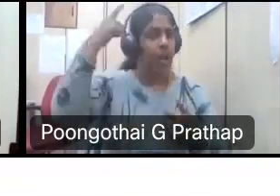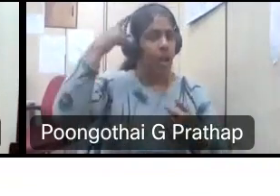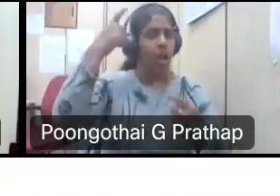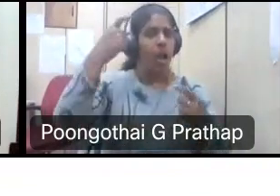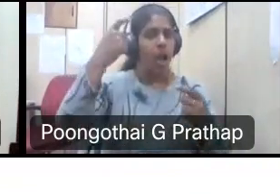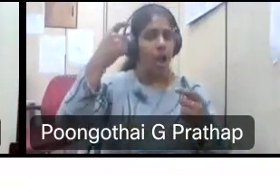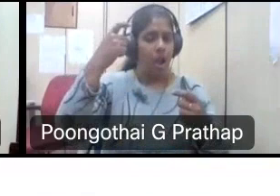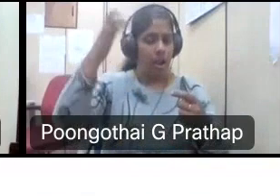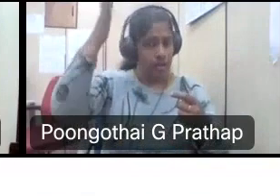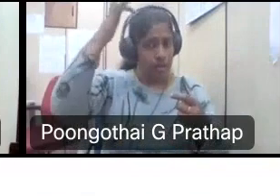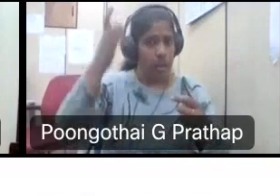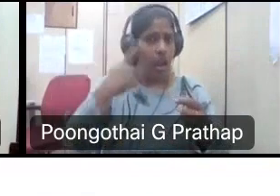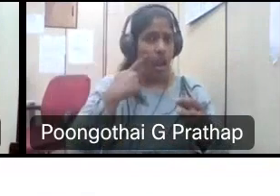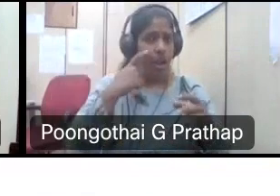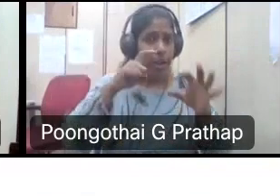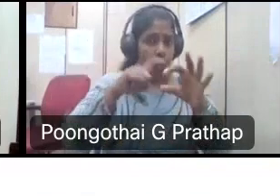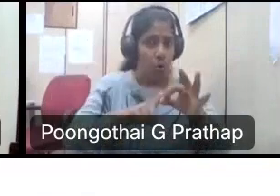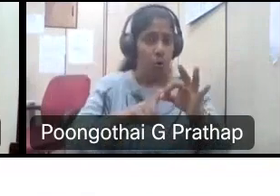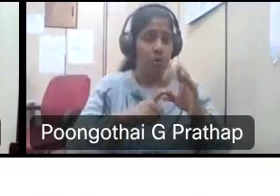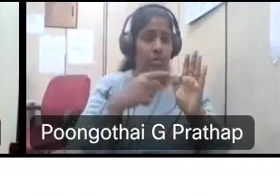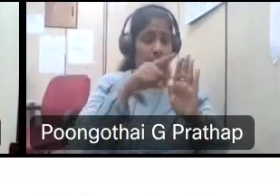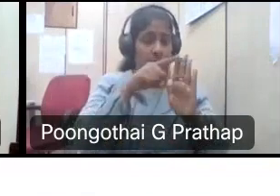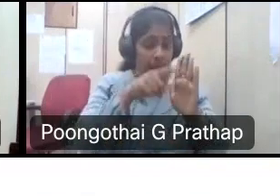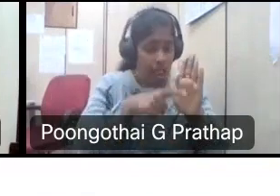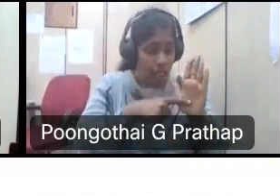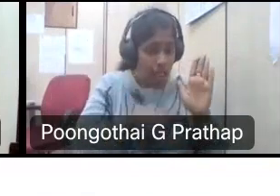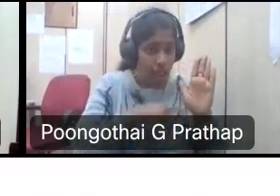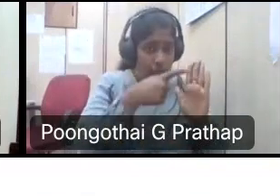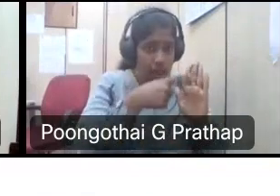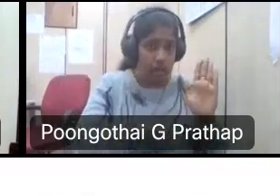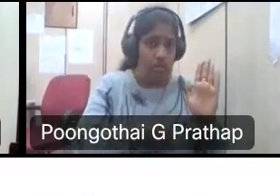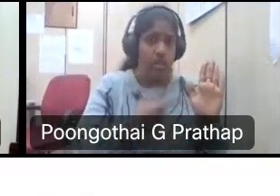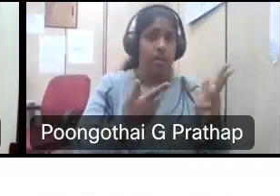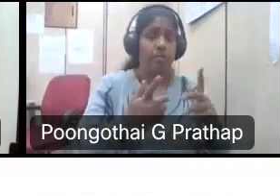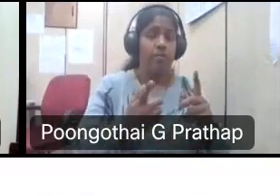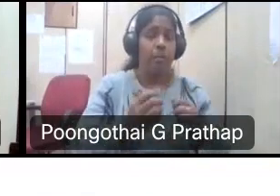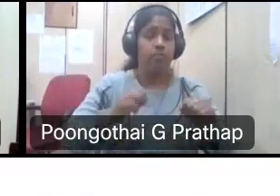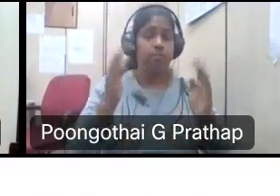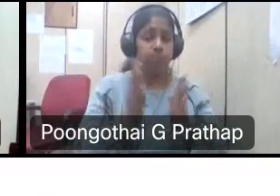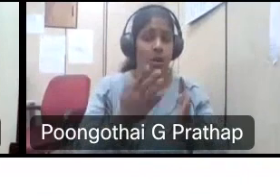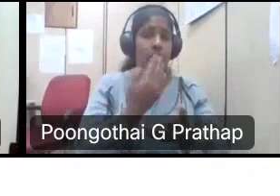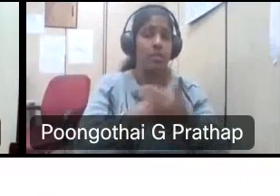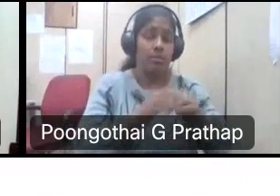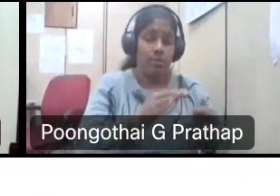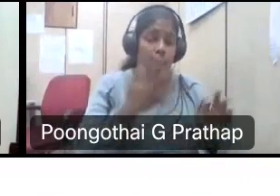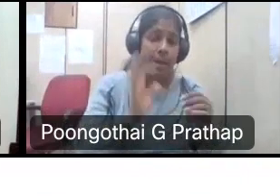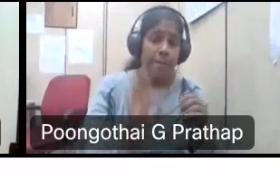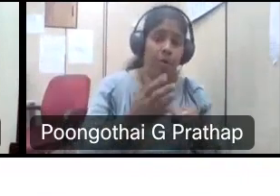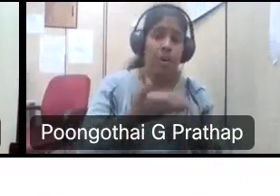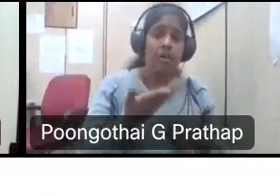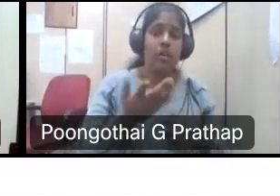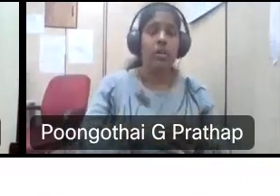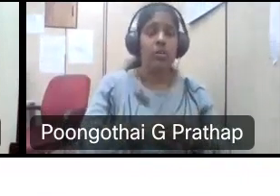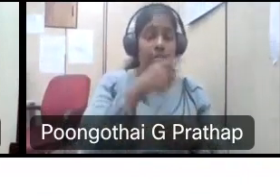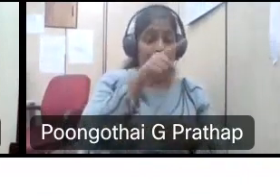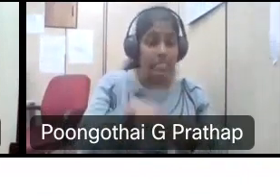for a Down syndrome baby, I think effort of parents are make a lot of difference. And if early